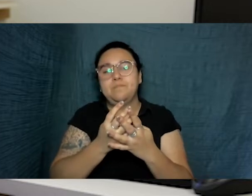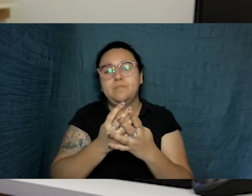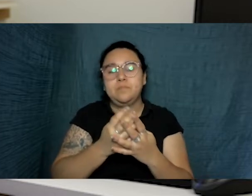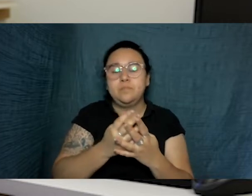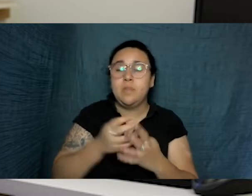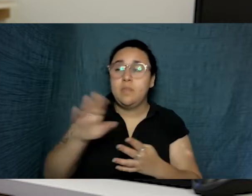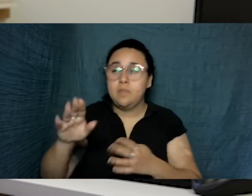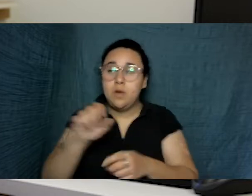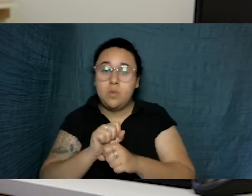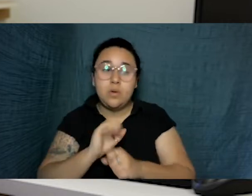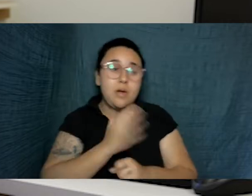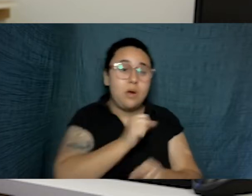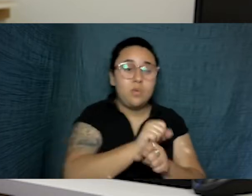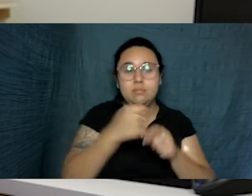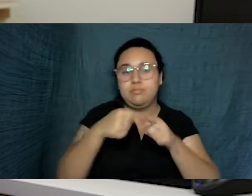work in,